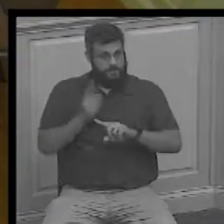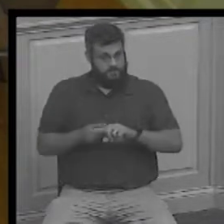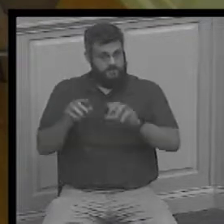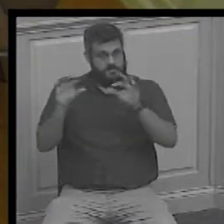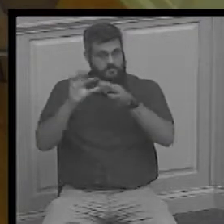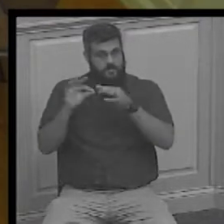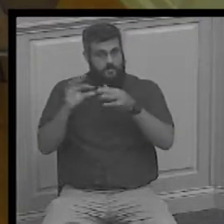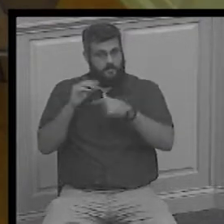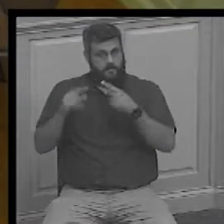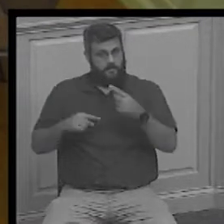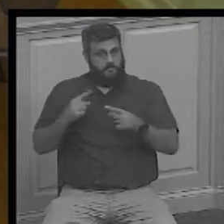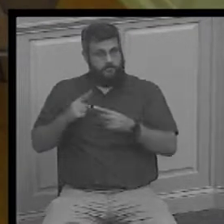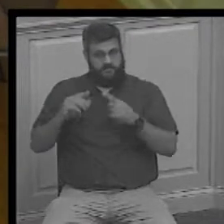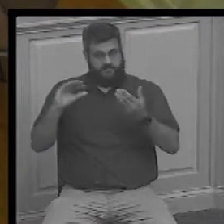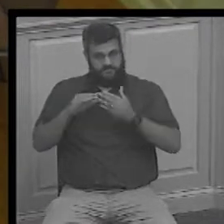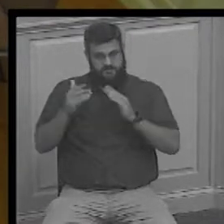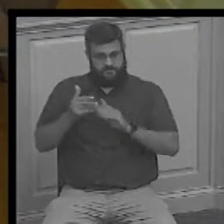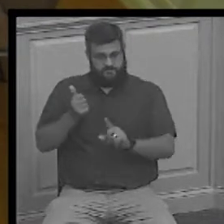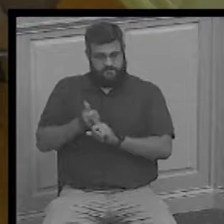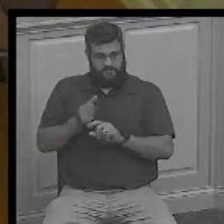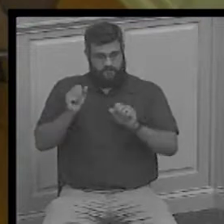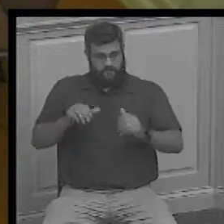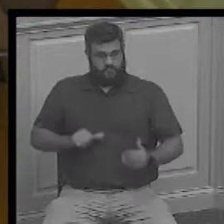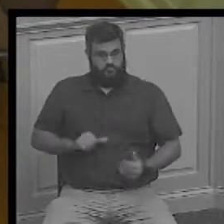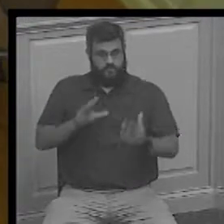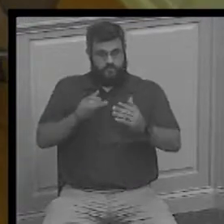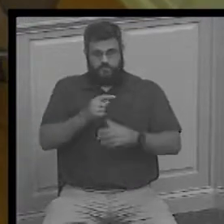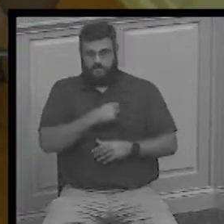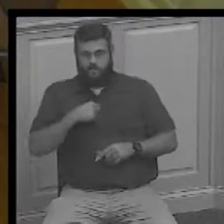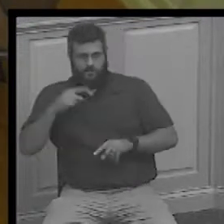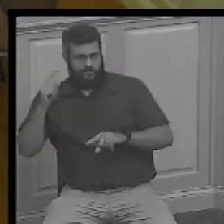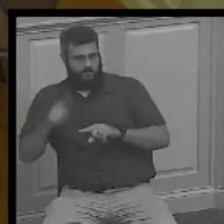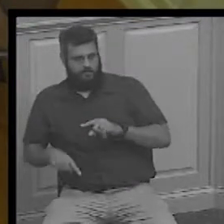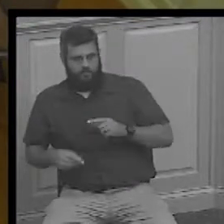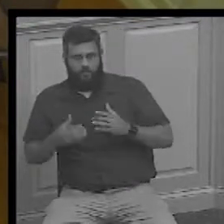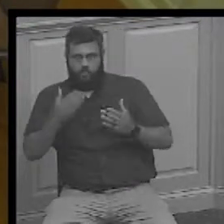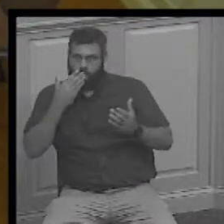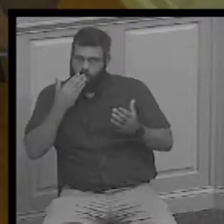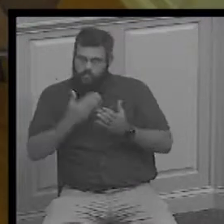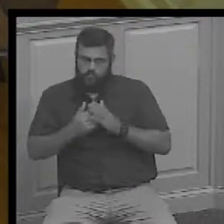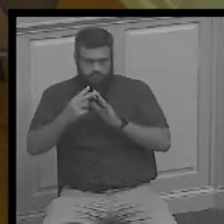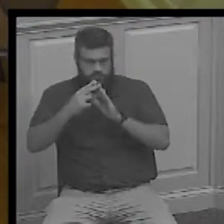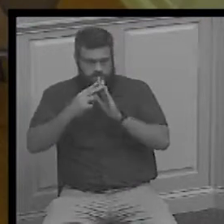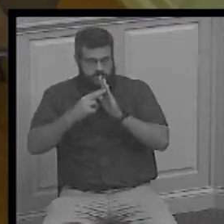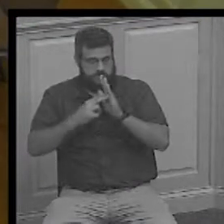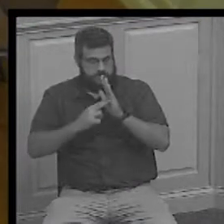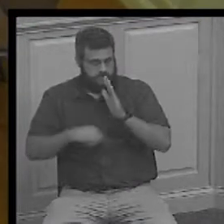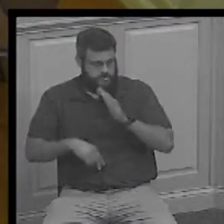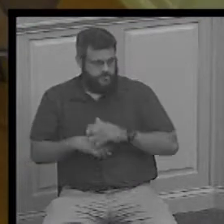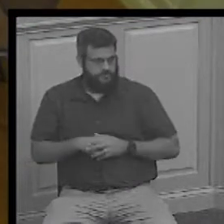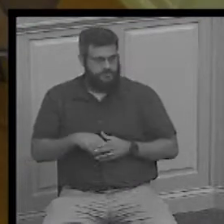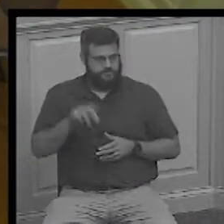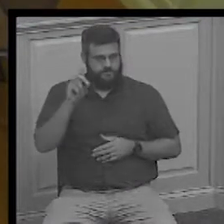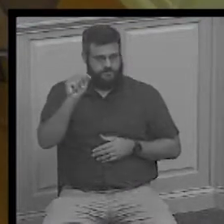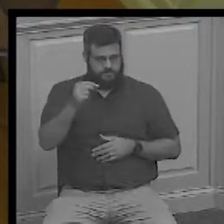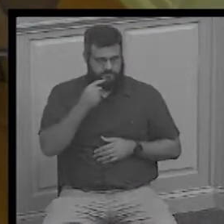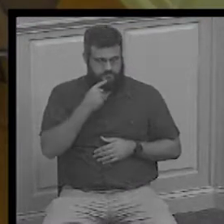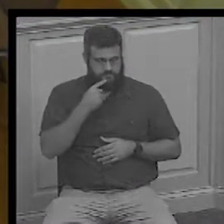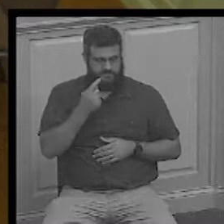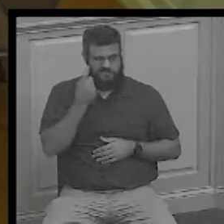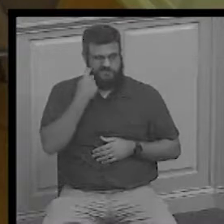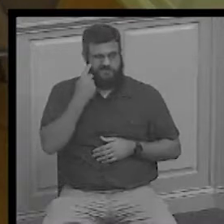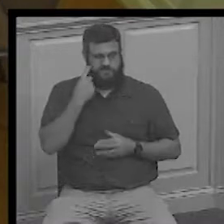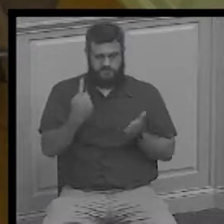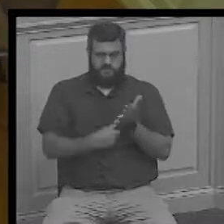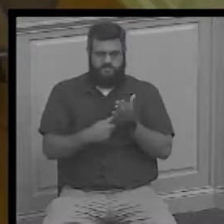things that the city can address, but we cannot. So it's just a good read in general. There's been a lot of talk about